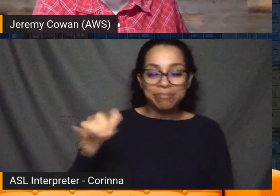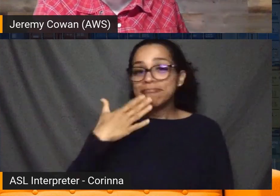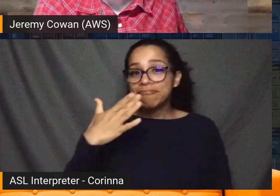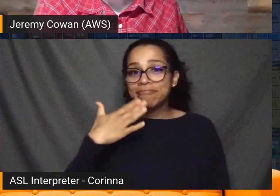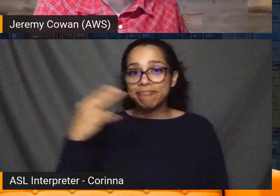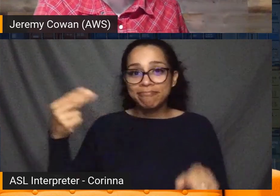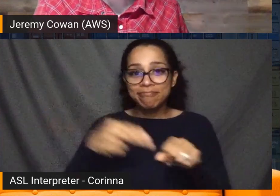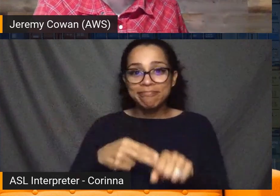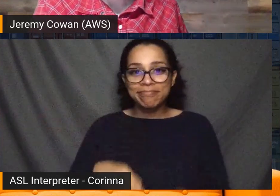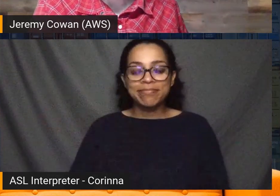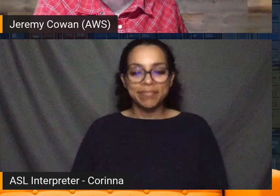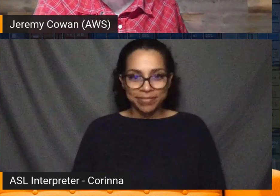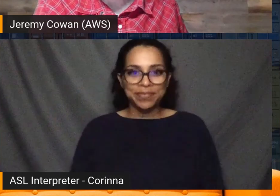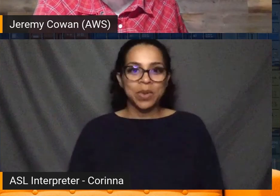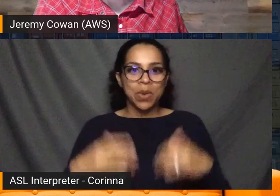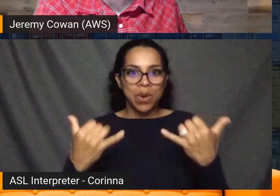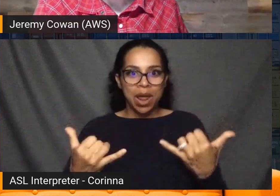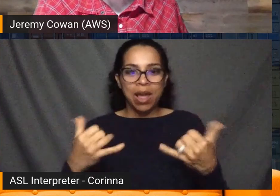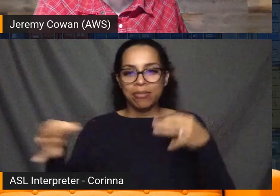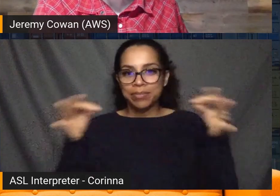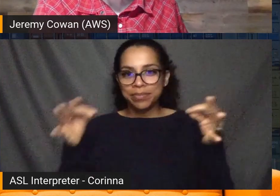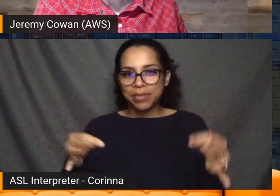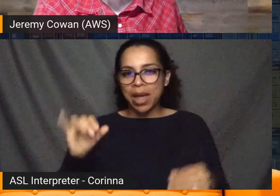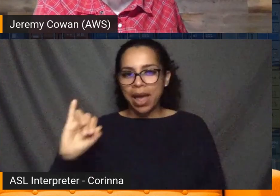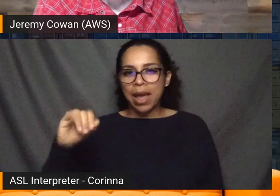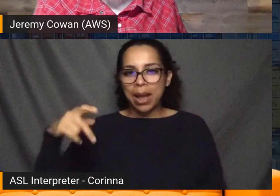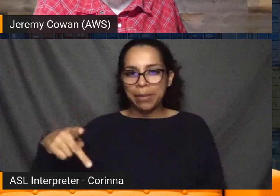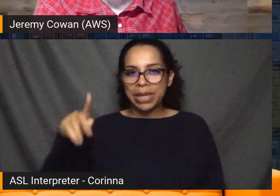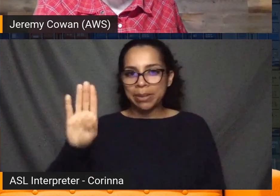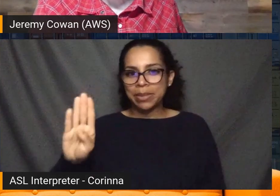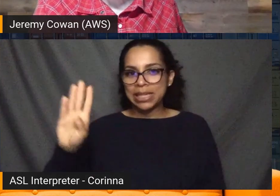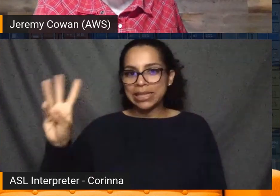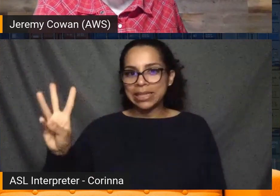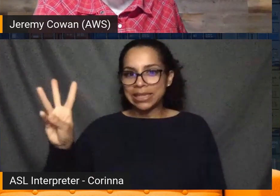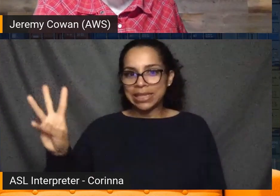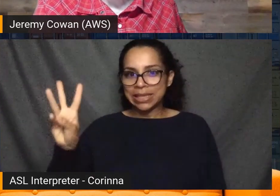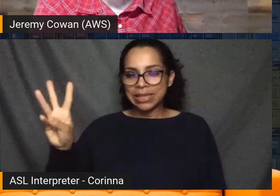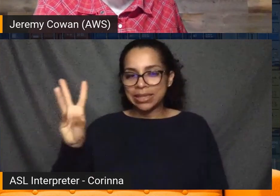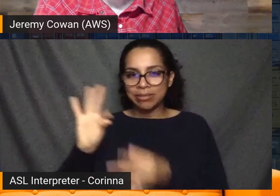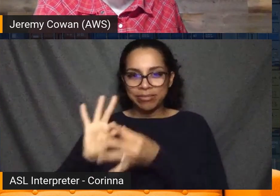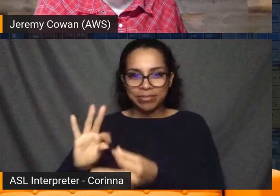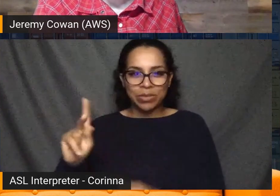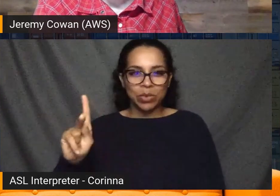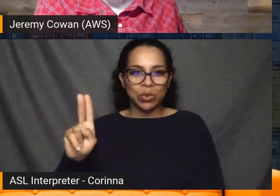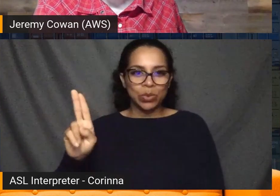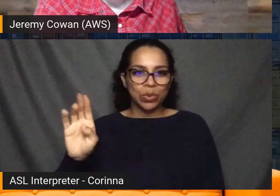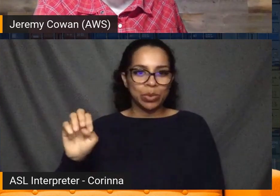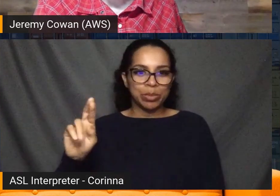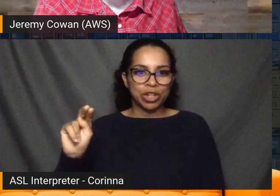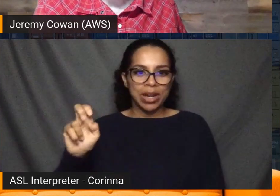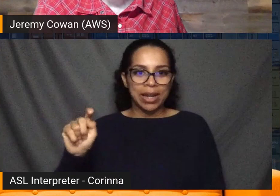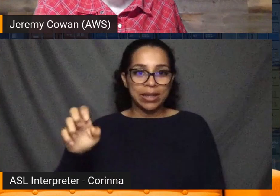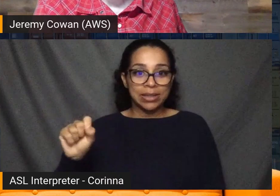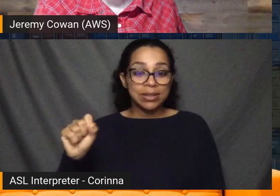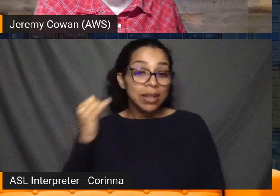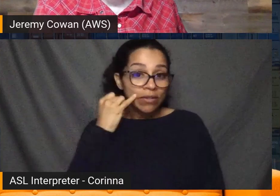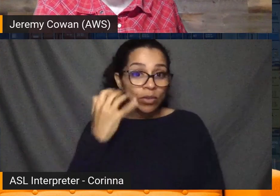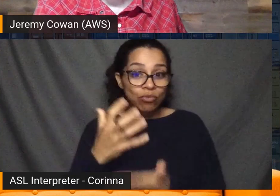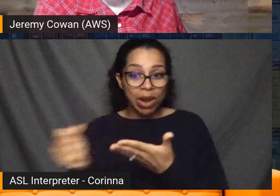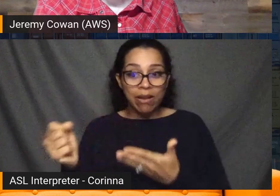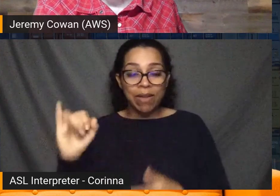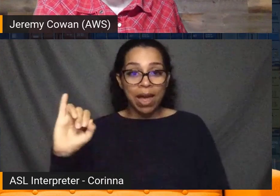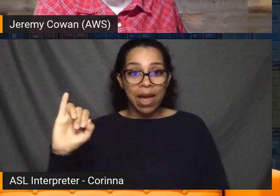And this segment, we're talking all about IPv6 with Kubernetes. And if you run out of IPs or you just want to see